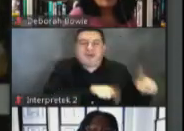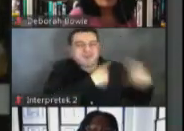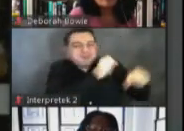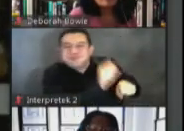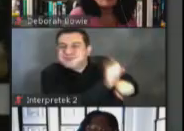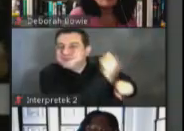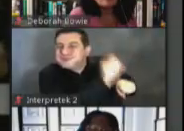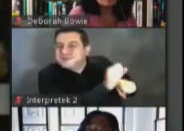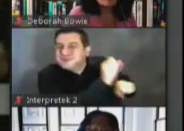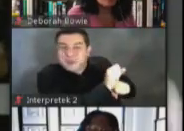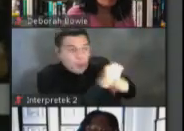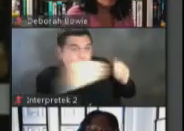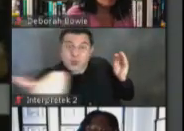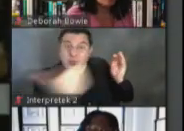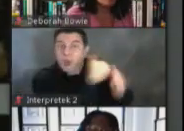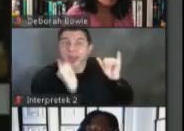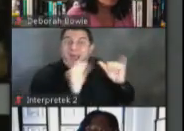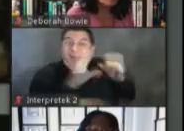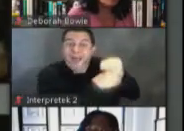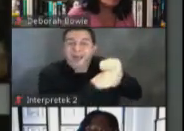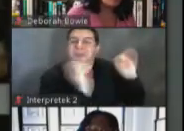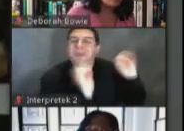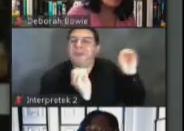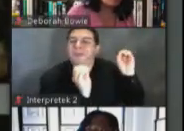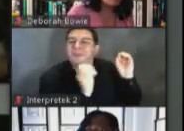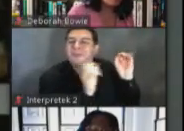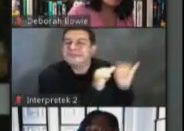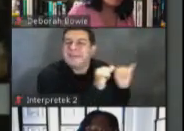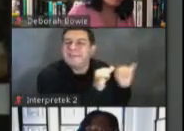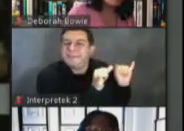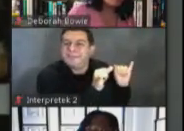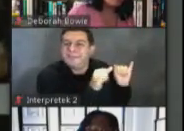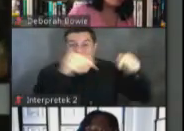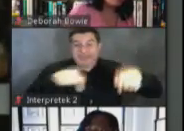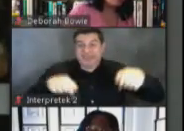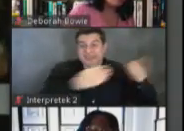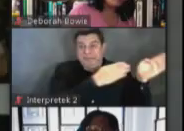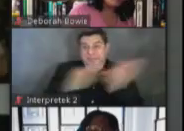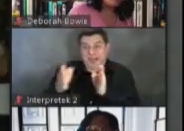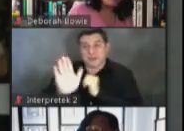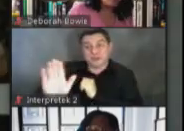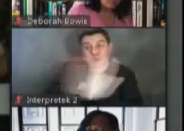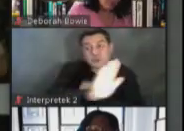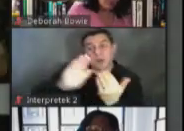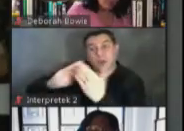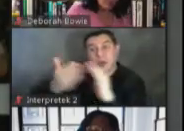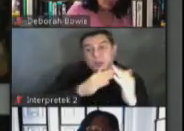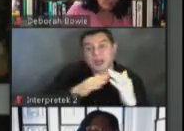of this plan is probably the community input that you all got. So I would be really interested in